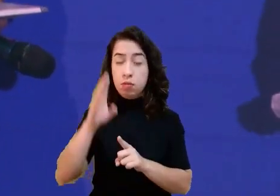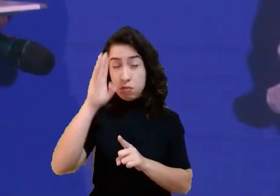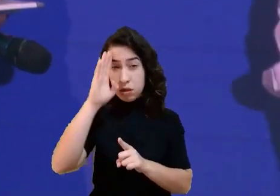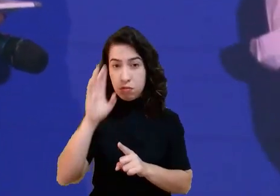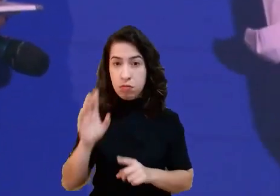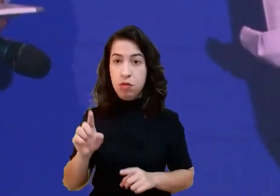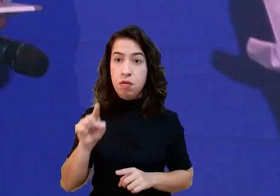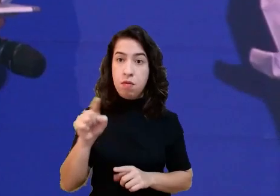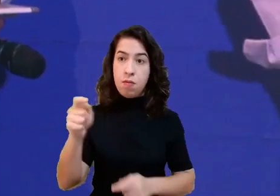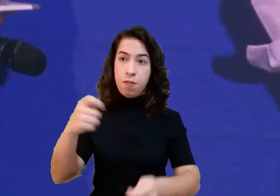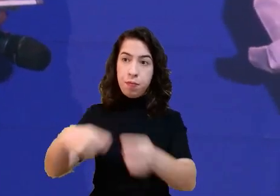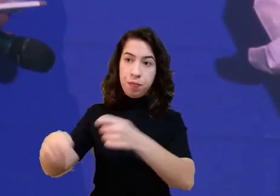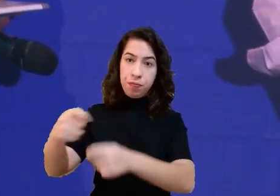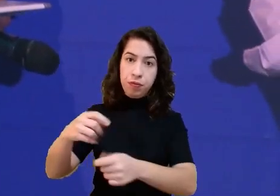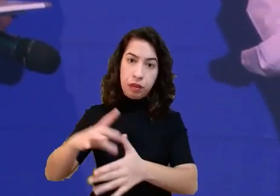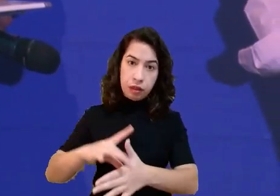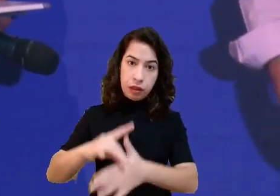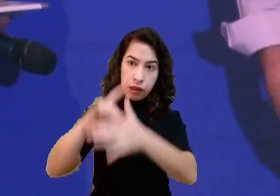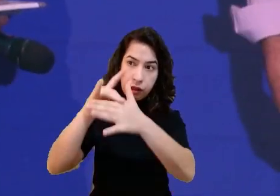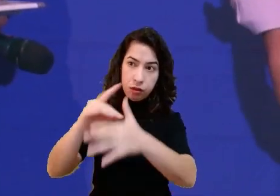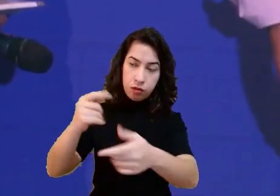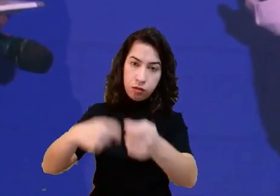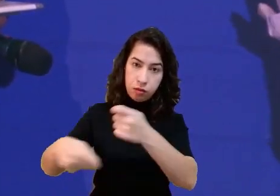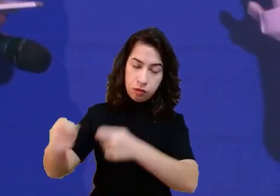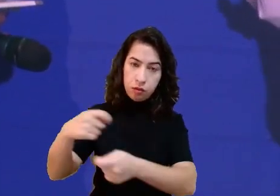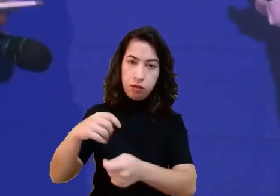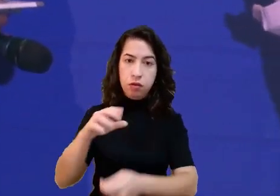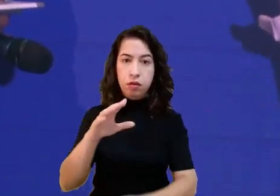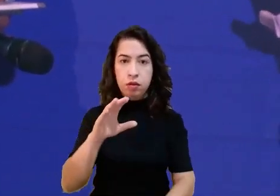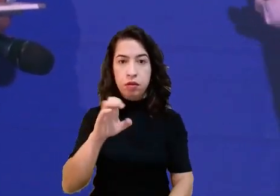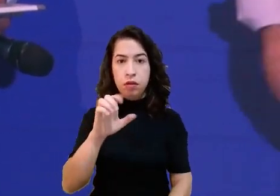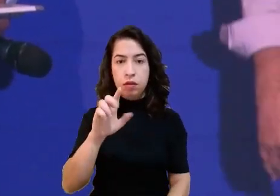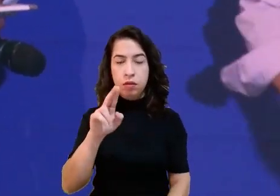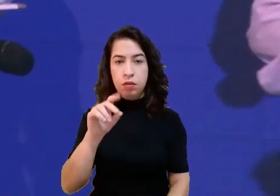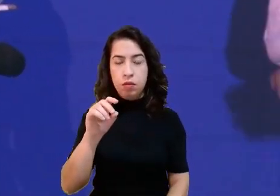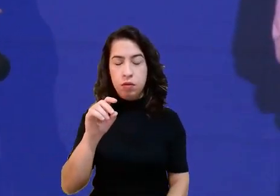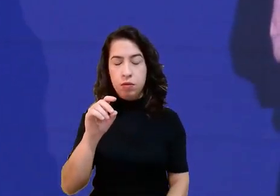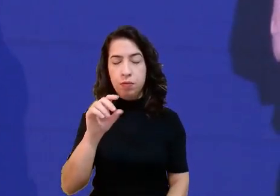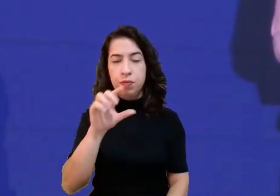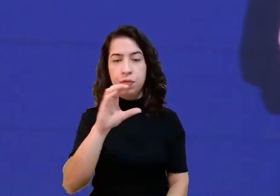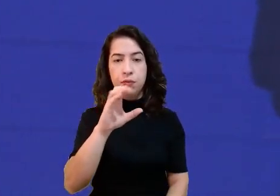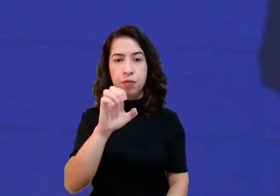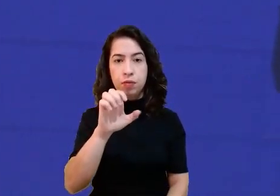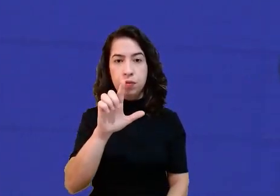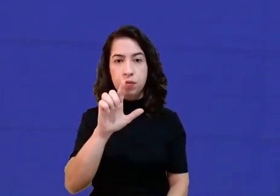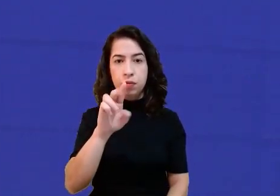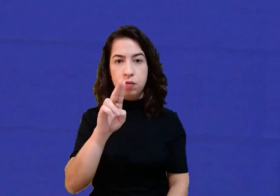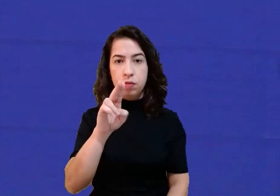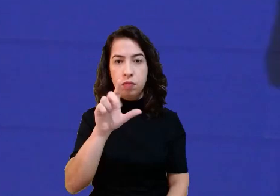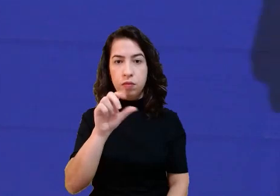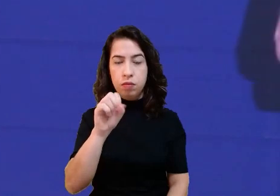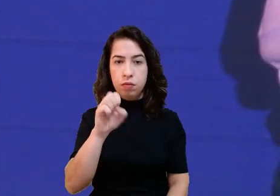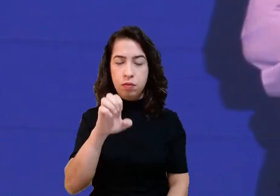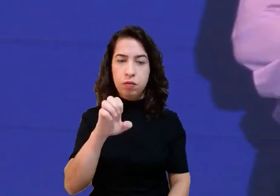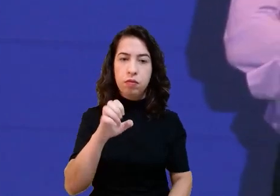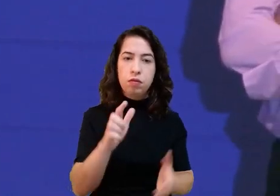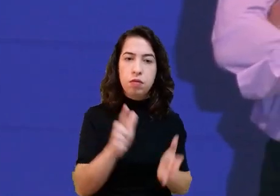our business front. So our business leadership in pulp, paper, packaging, and supply,